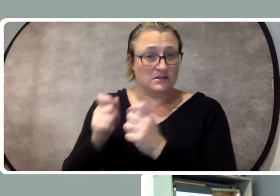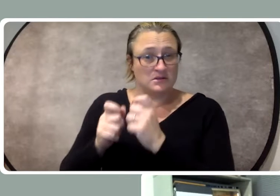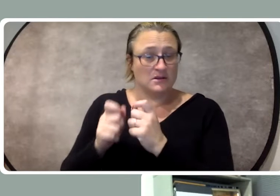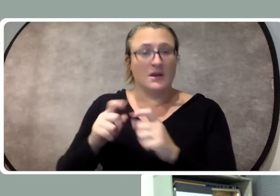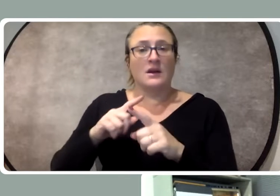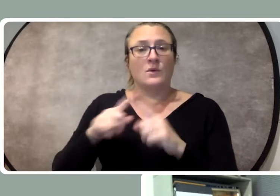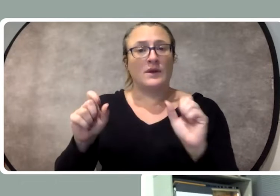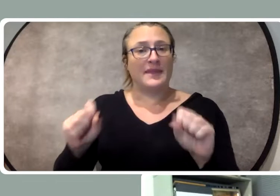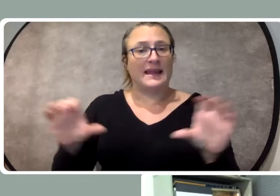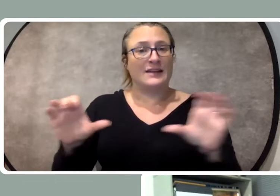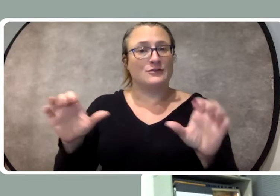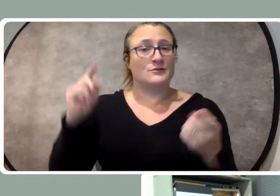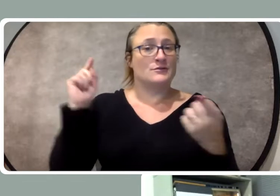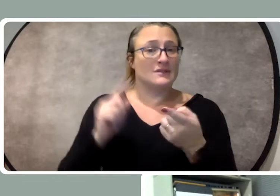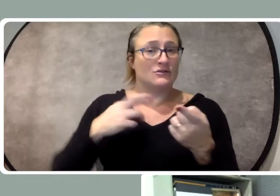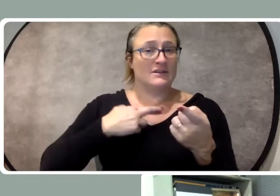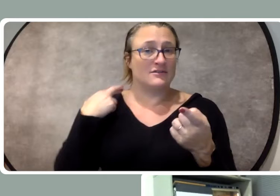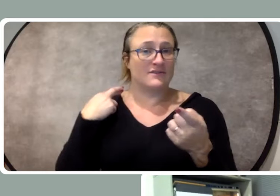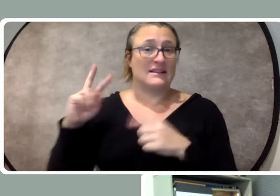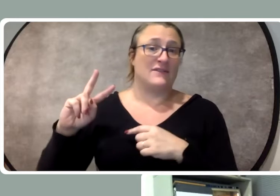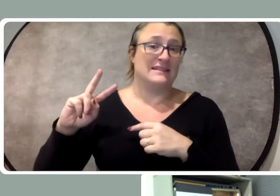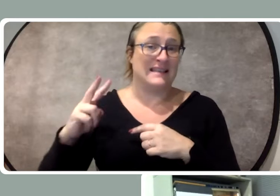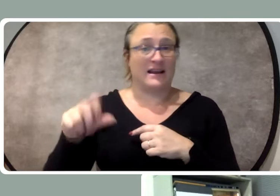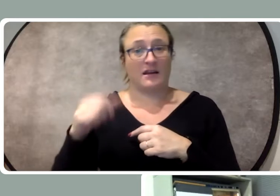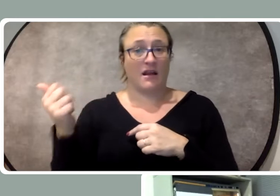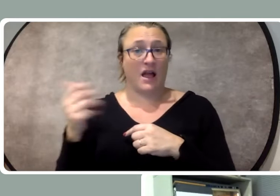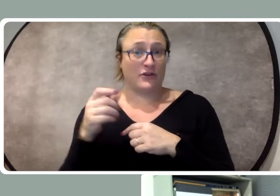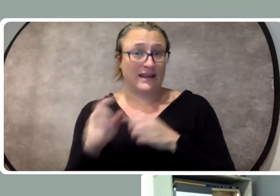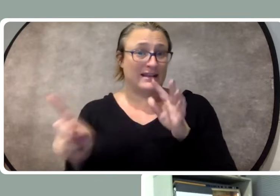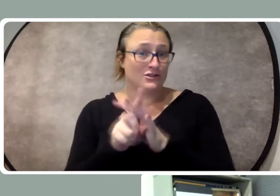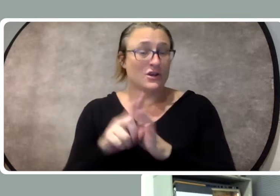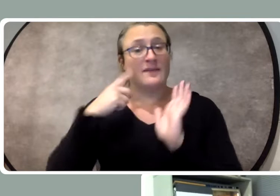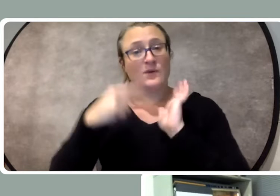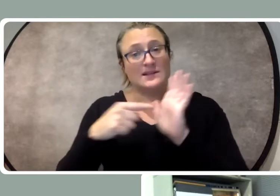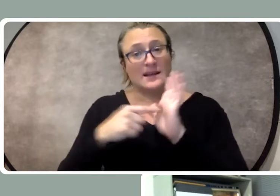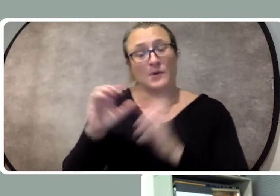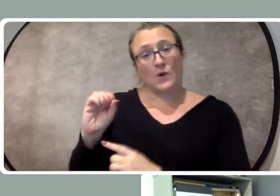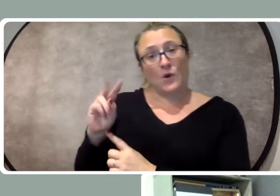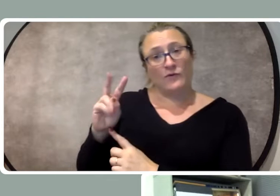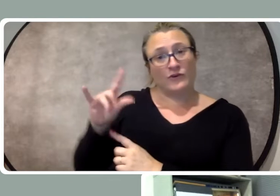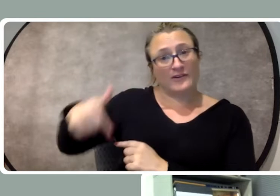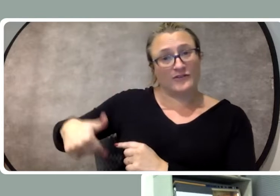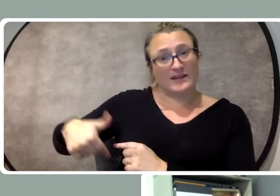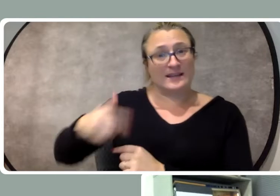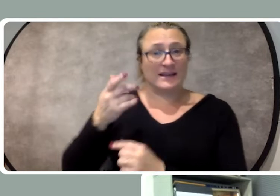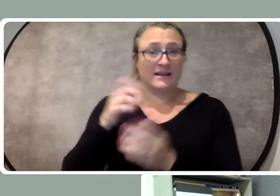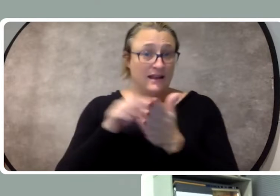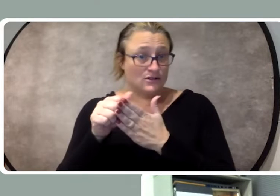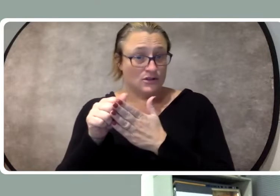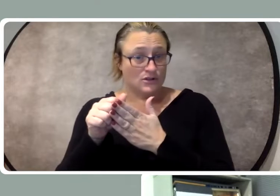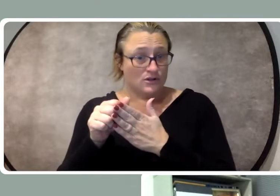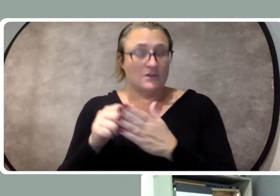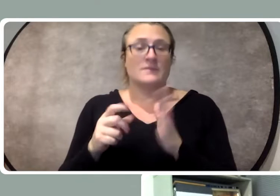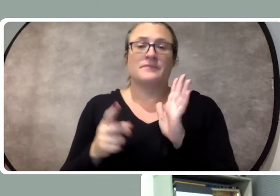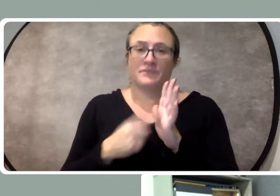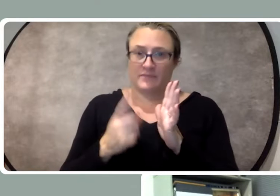risk of having a second primary or other cancers such as ovarian cancer. So sometimes they can be offered